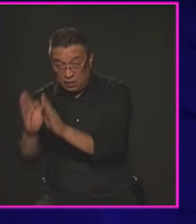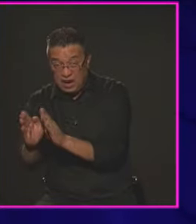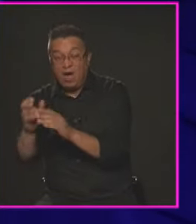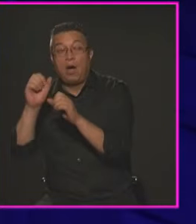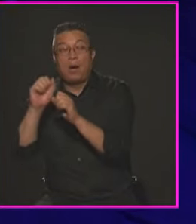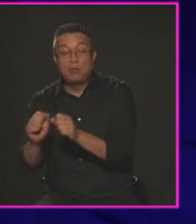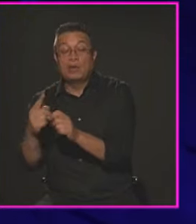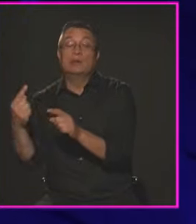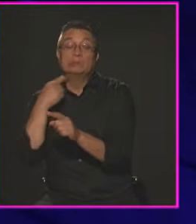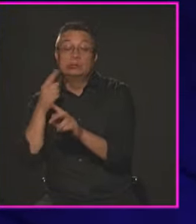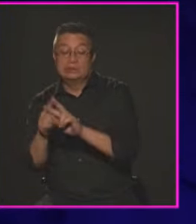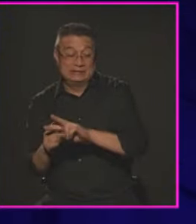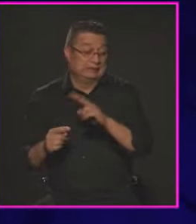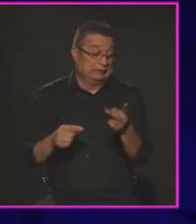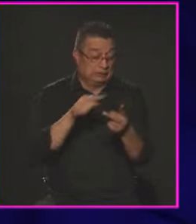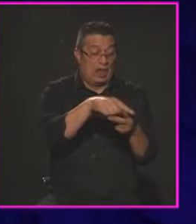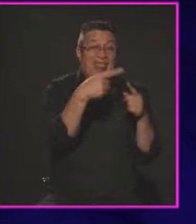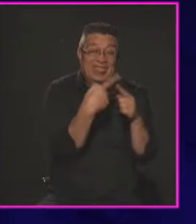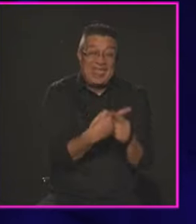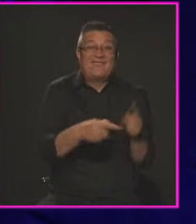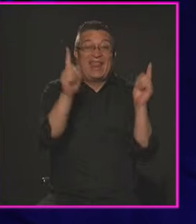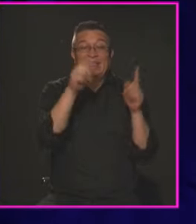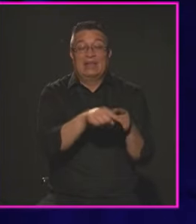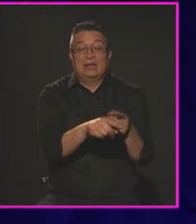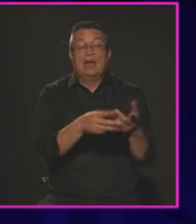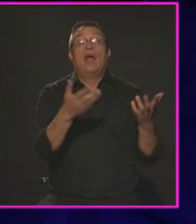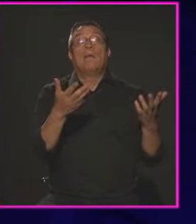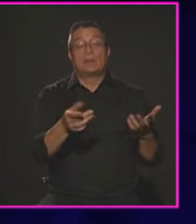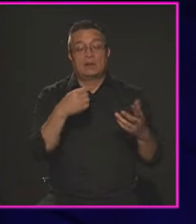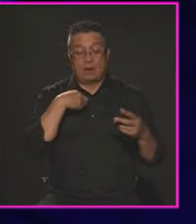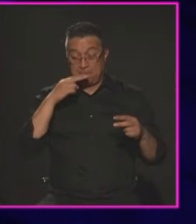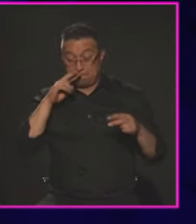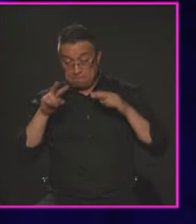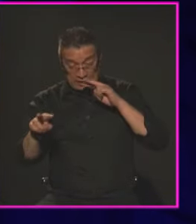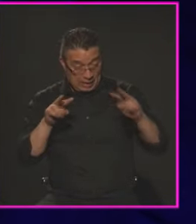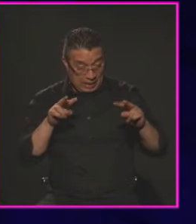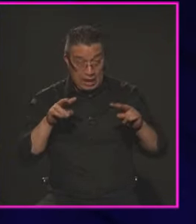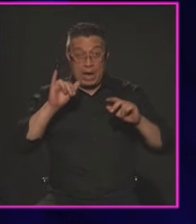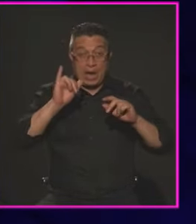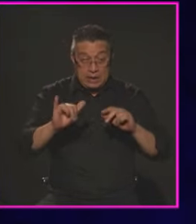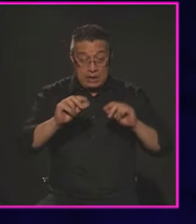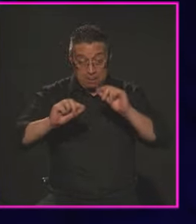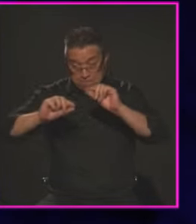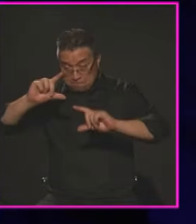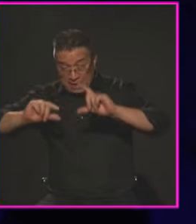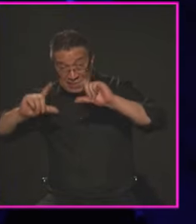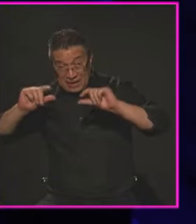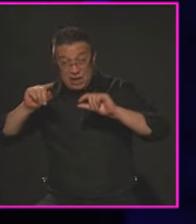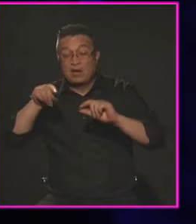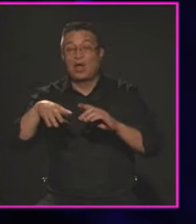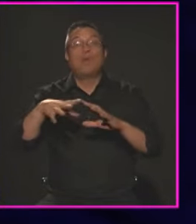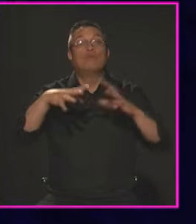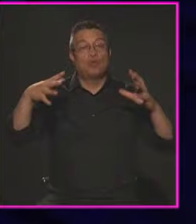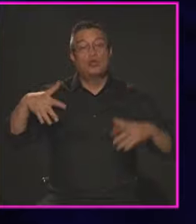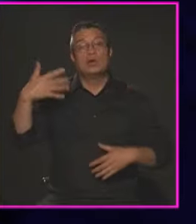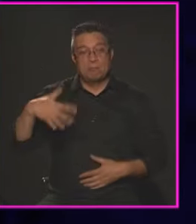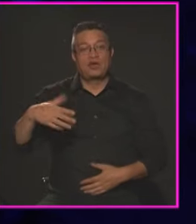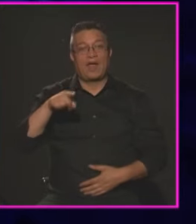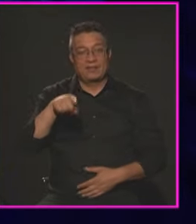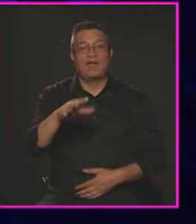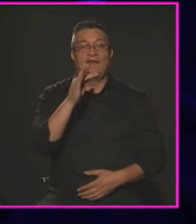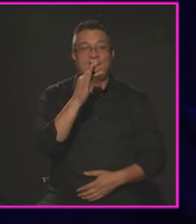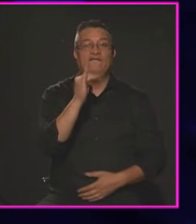other. And this means that observing, measuring is a very important effect in quantum physics, and you cannot talk about